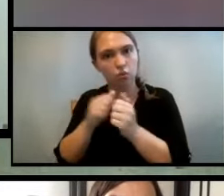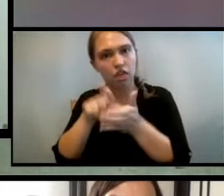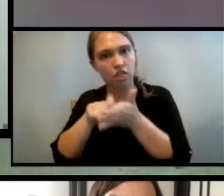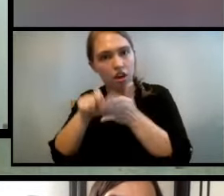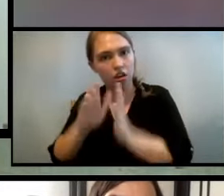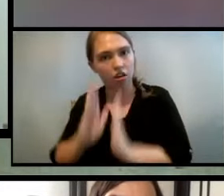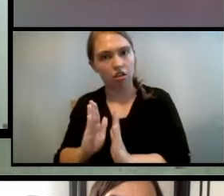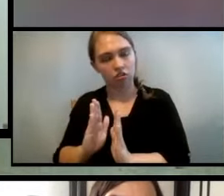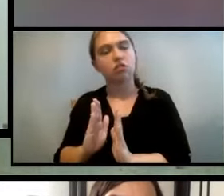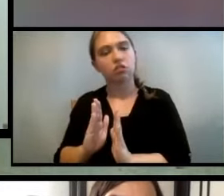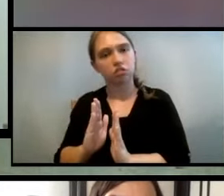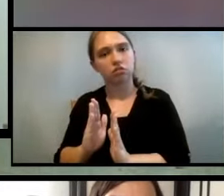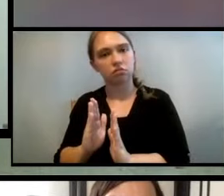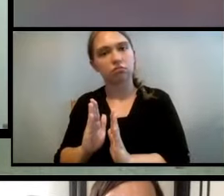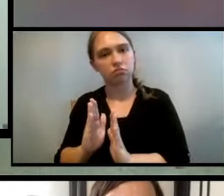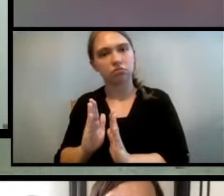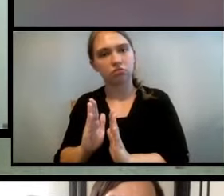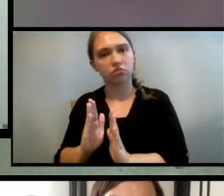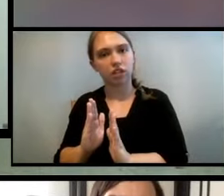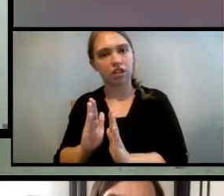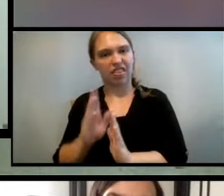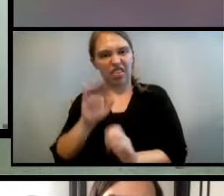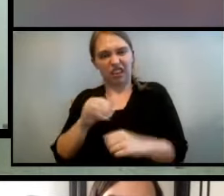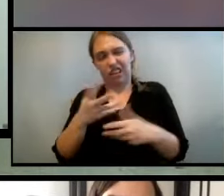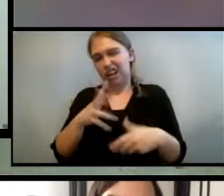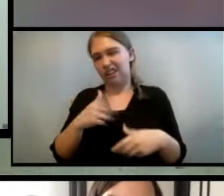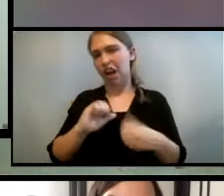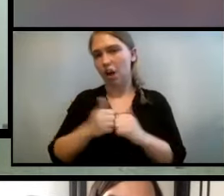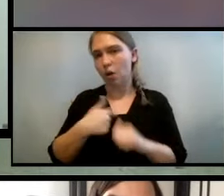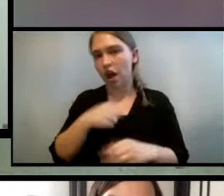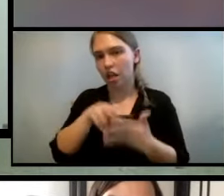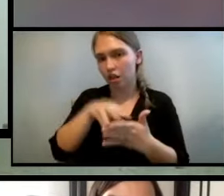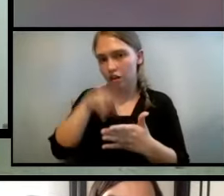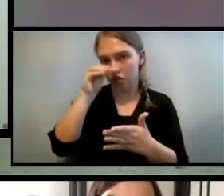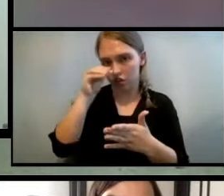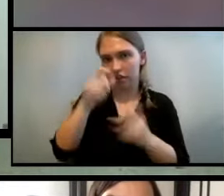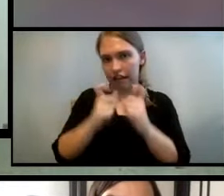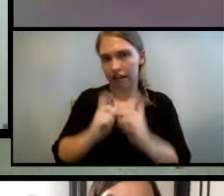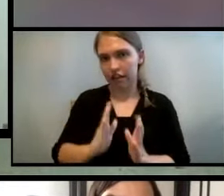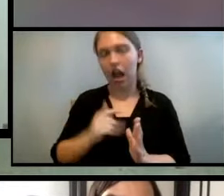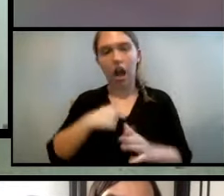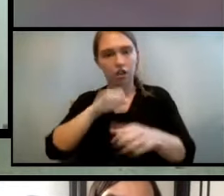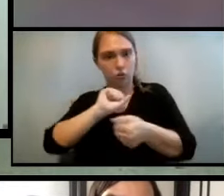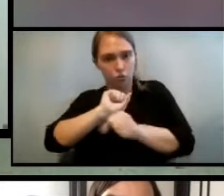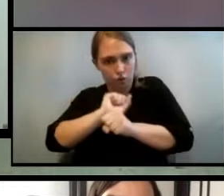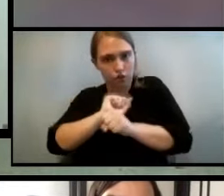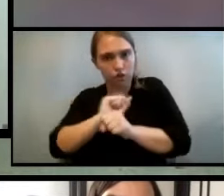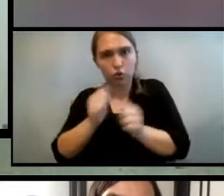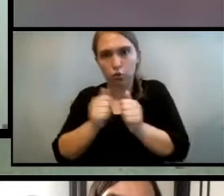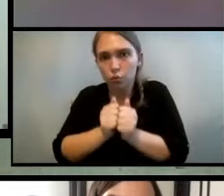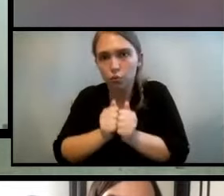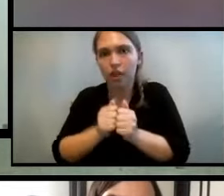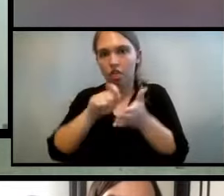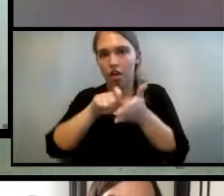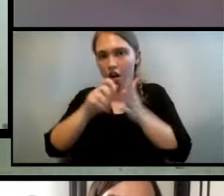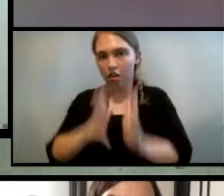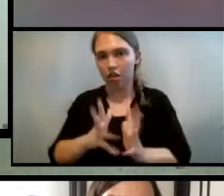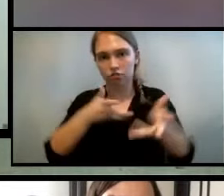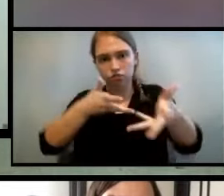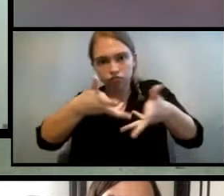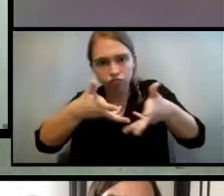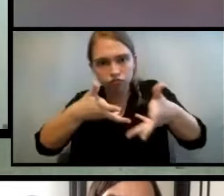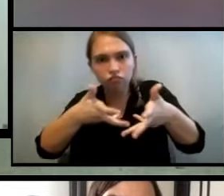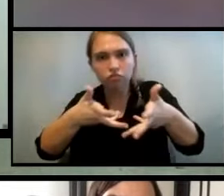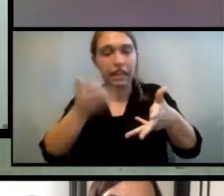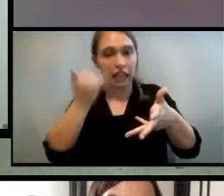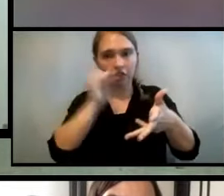of learned, that's how I learned editing, is I learned to work extensively with authors on a story that I loved that wasn't quite